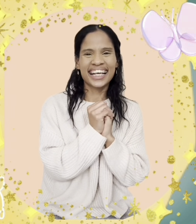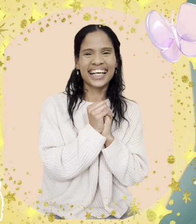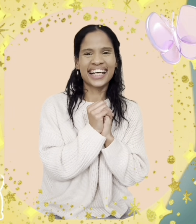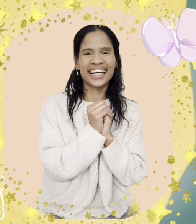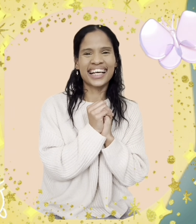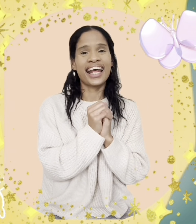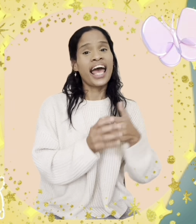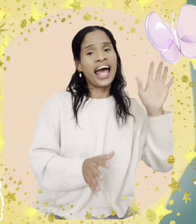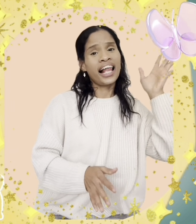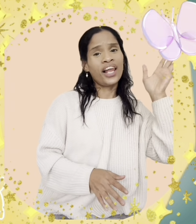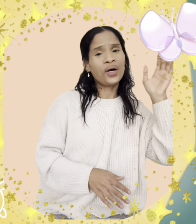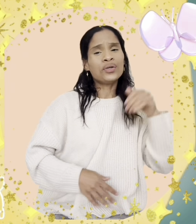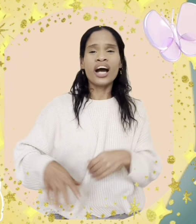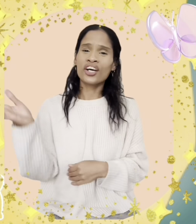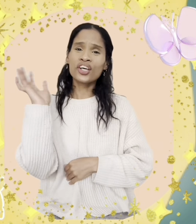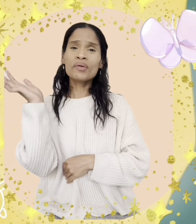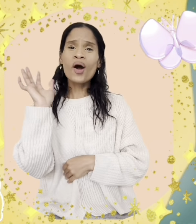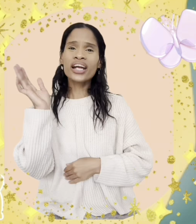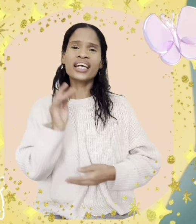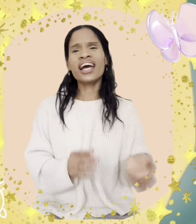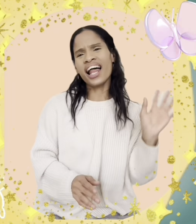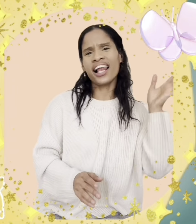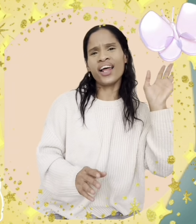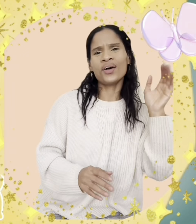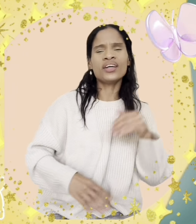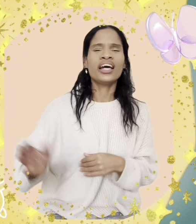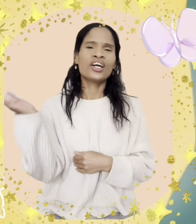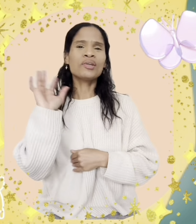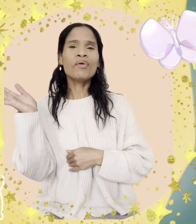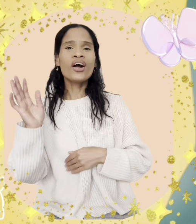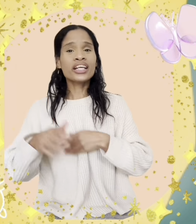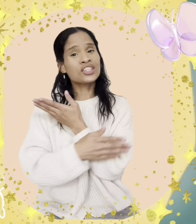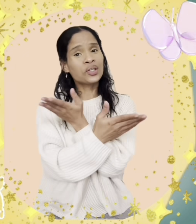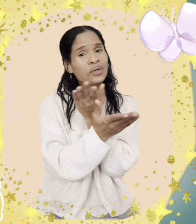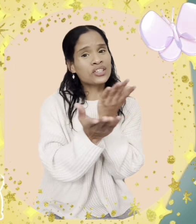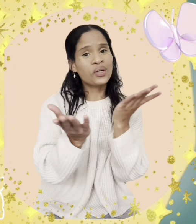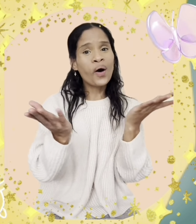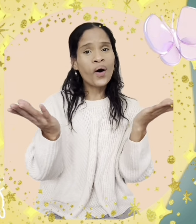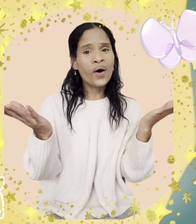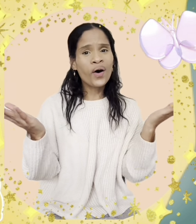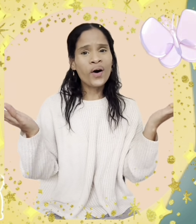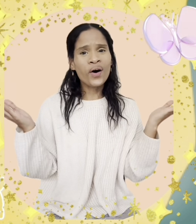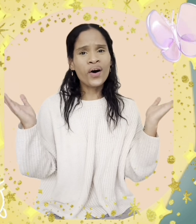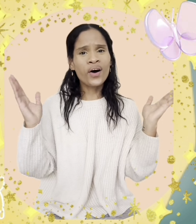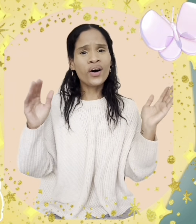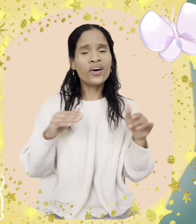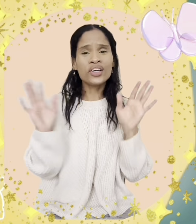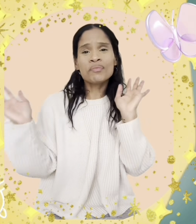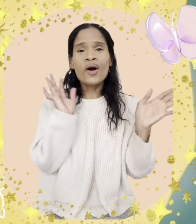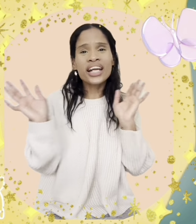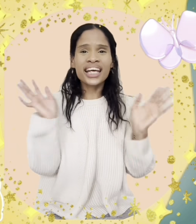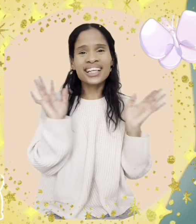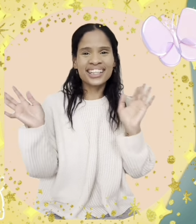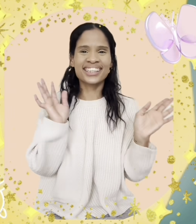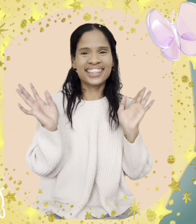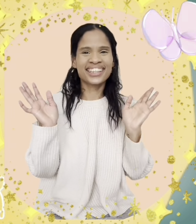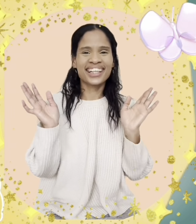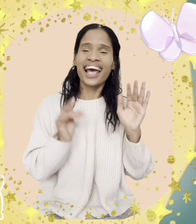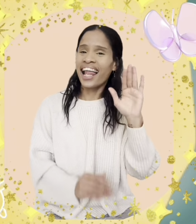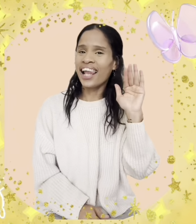Morning. Hello, good morning, hello. Good morning to us all. Good